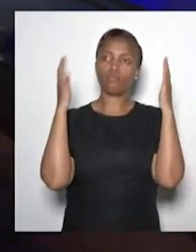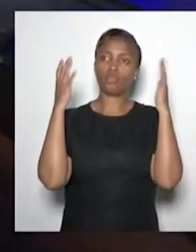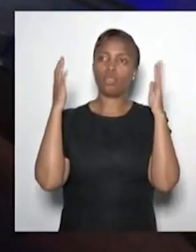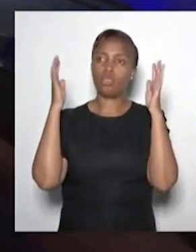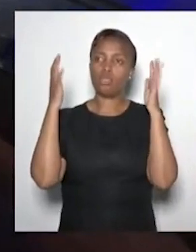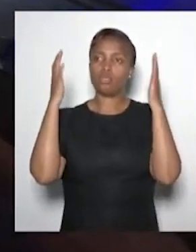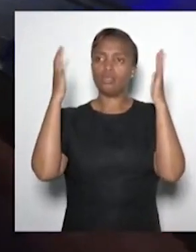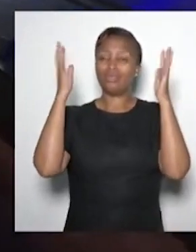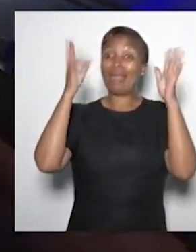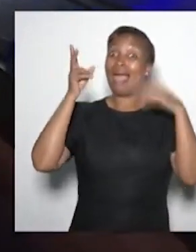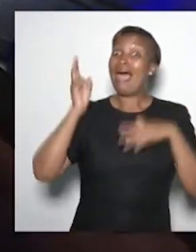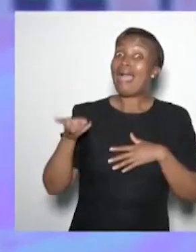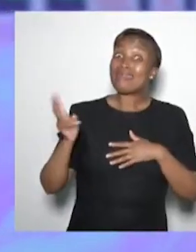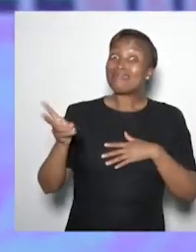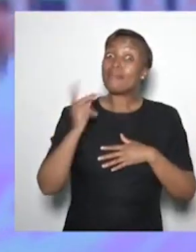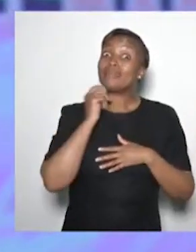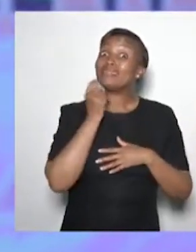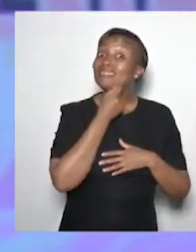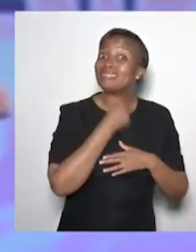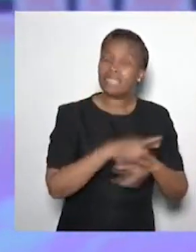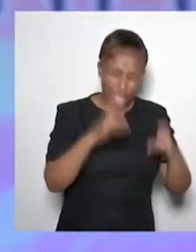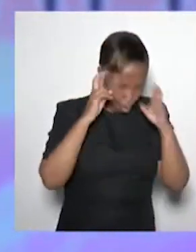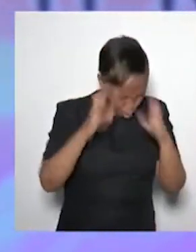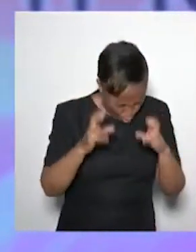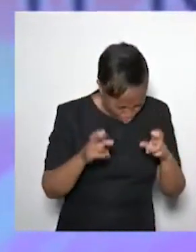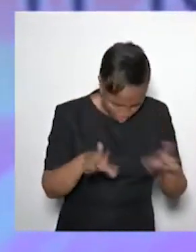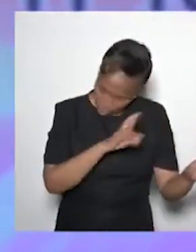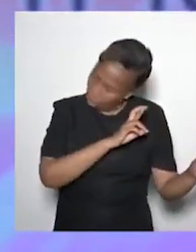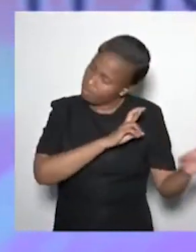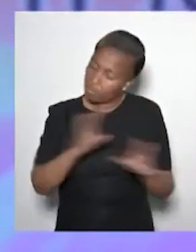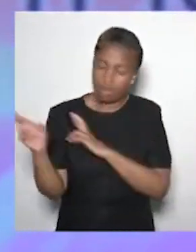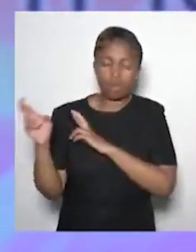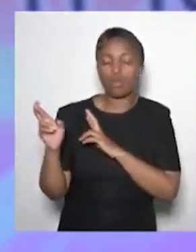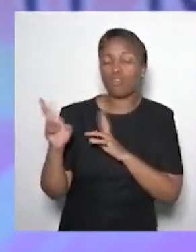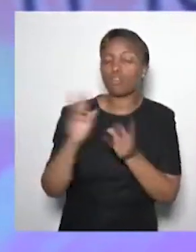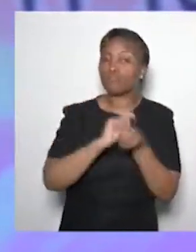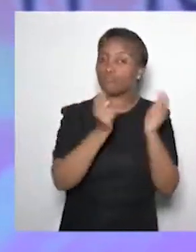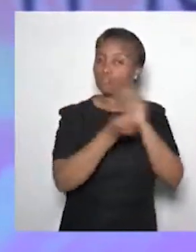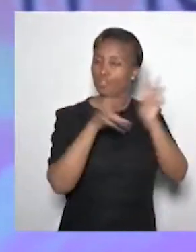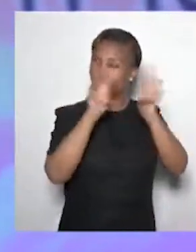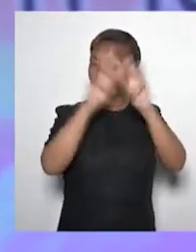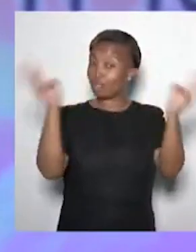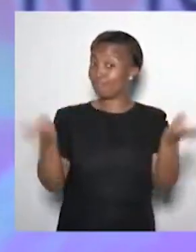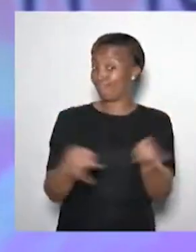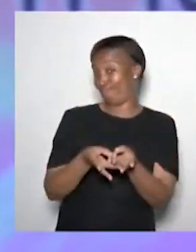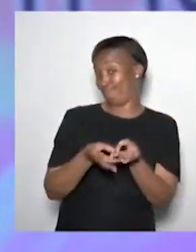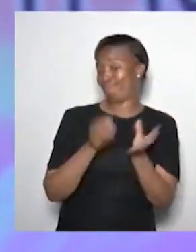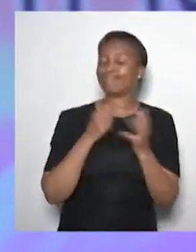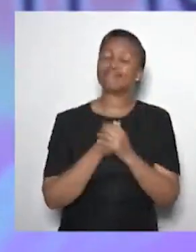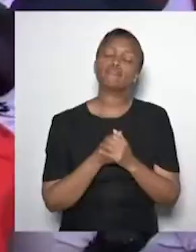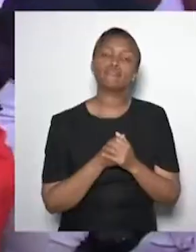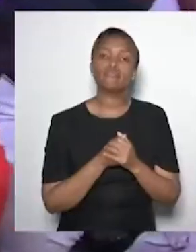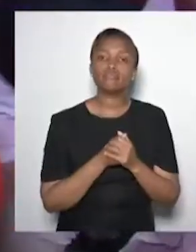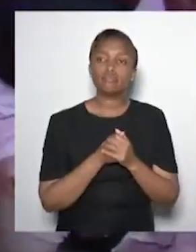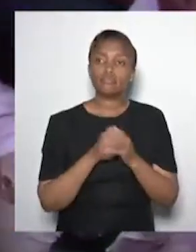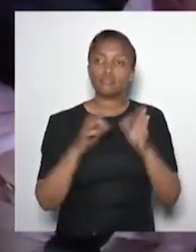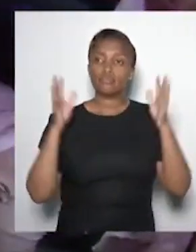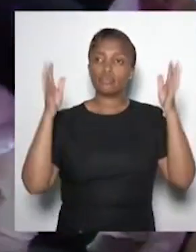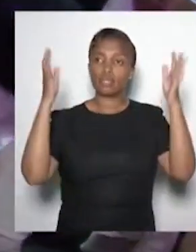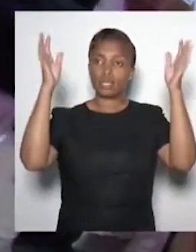Let me say it again. I said, I hope you are ready to be a world changer.